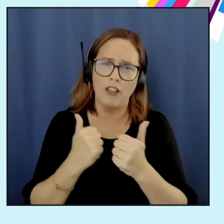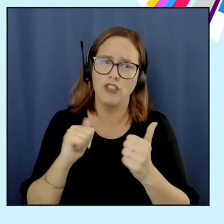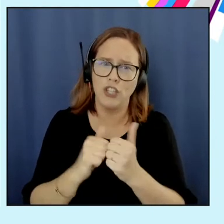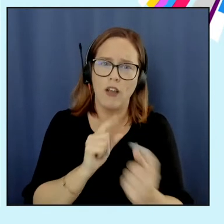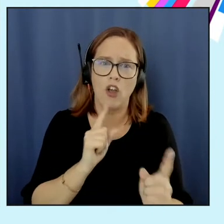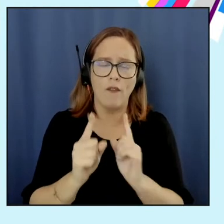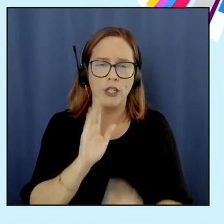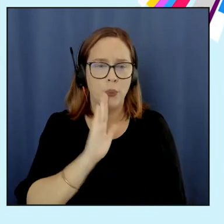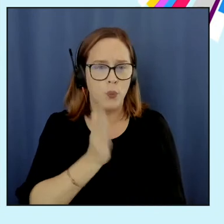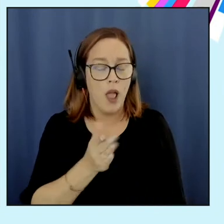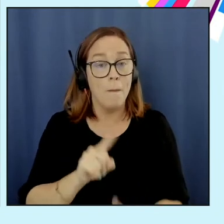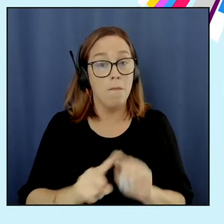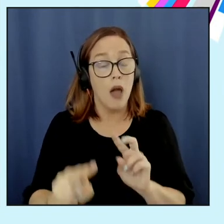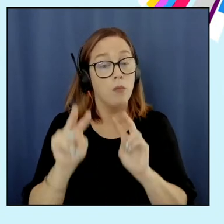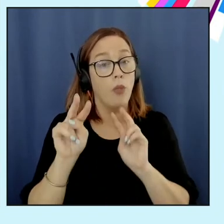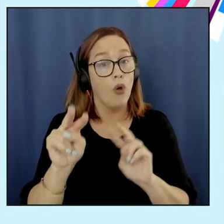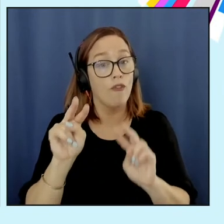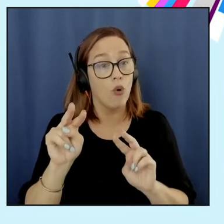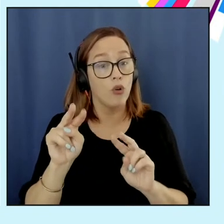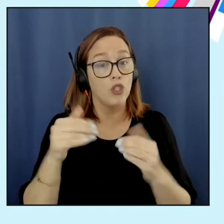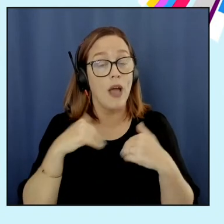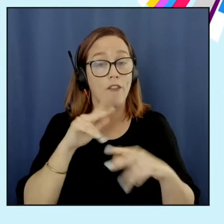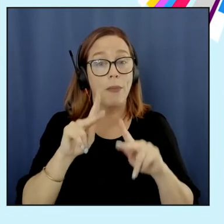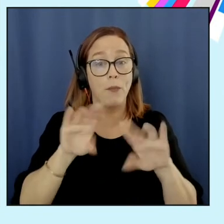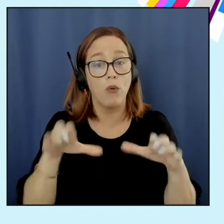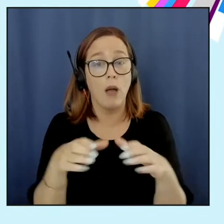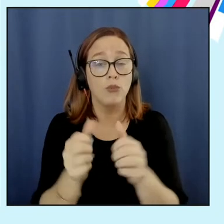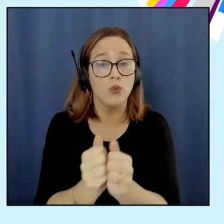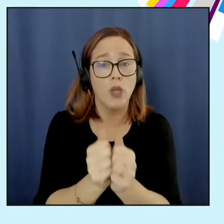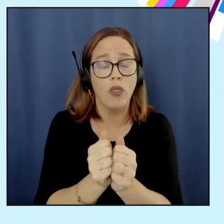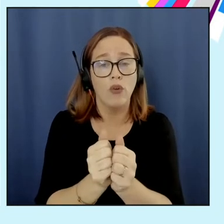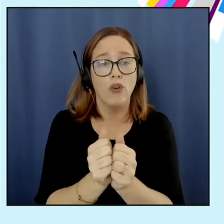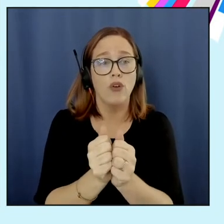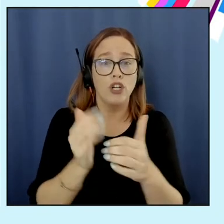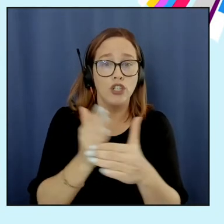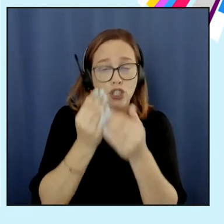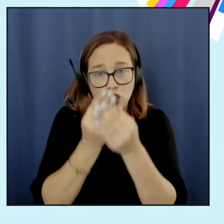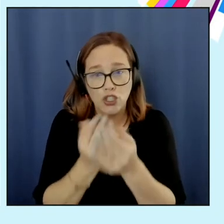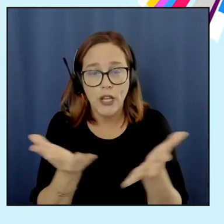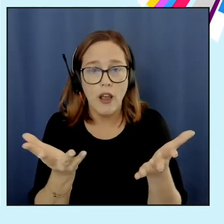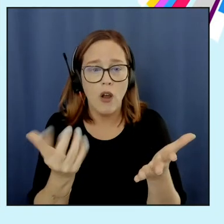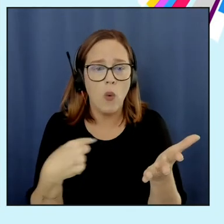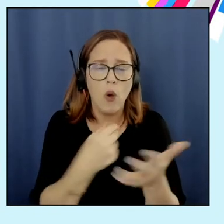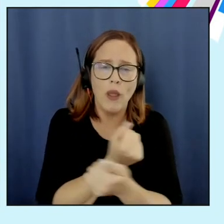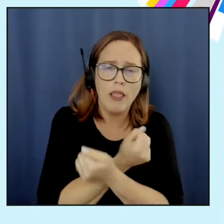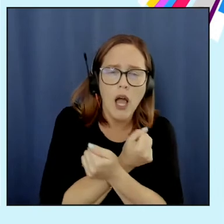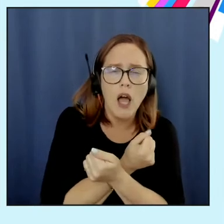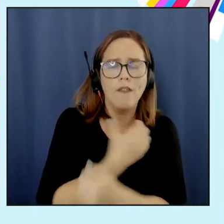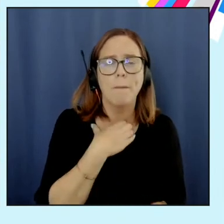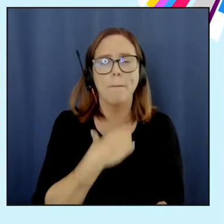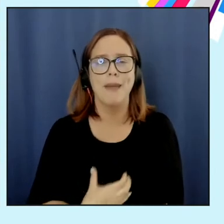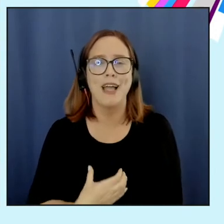I'm looking forward to getting people together and sharing things that we are loving and passionate about.